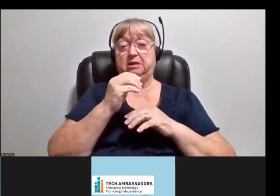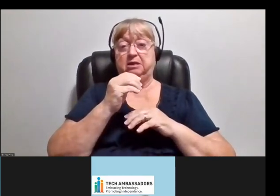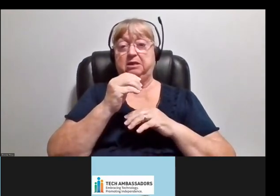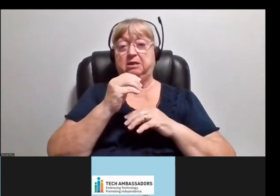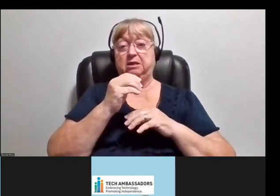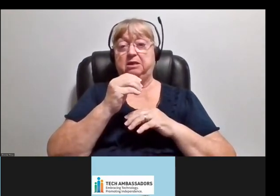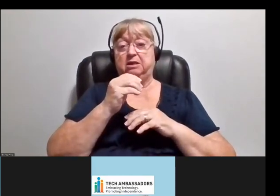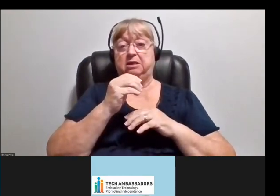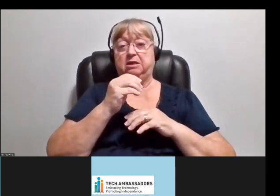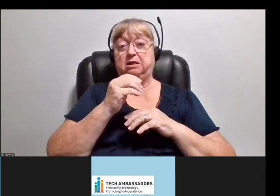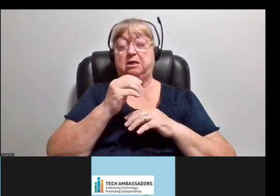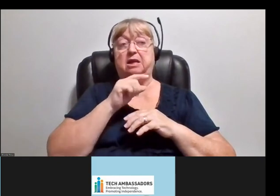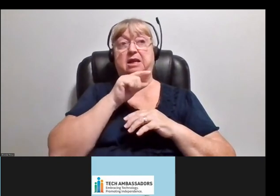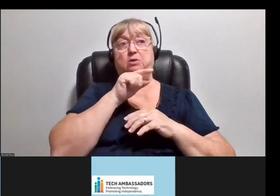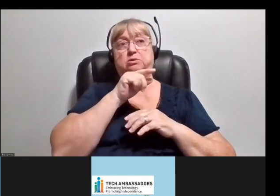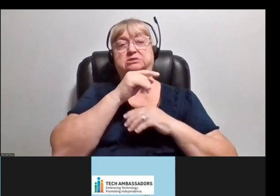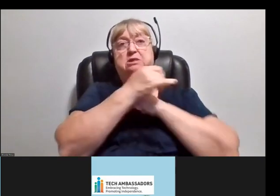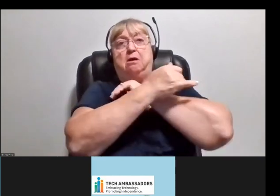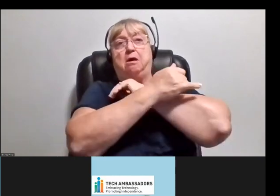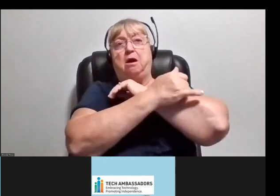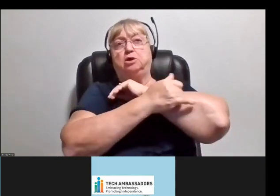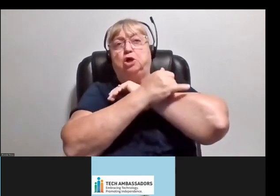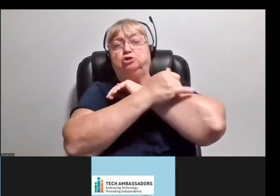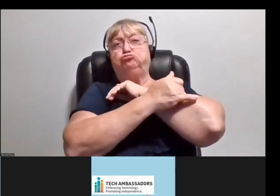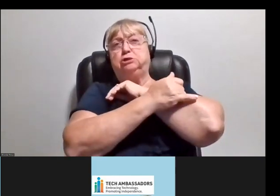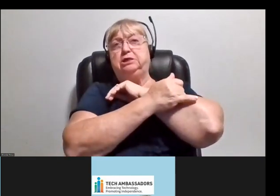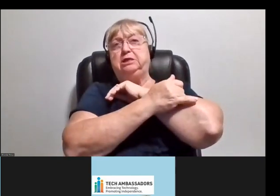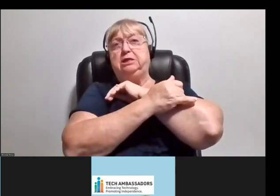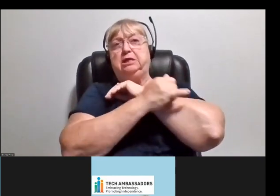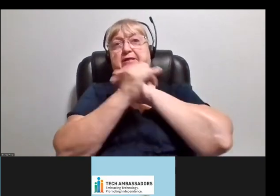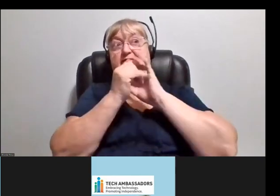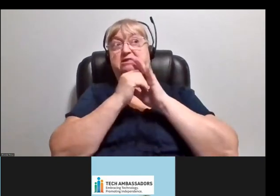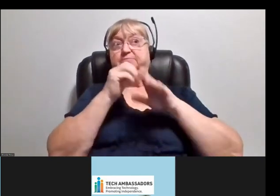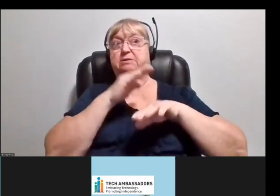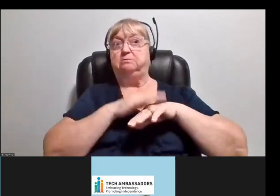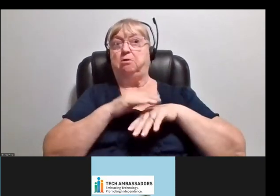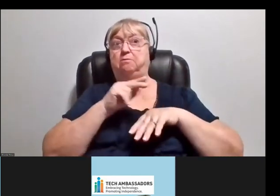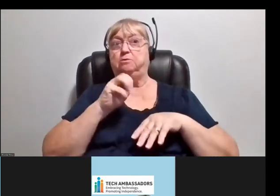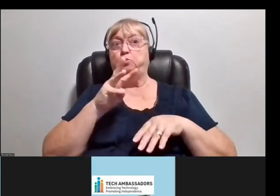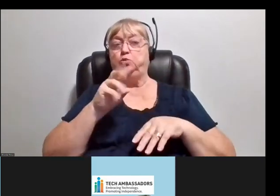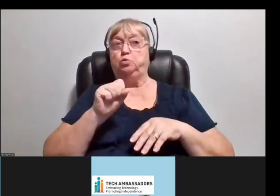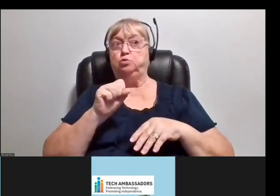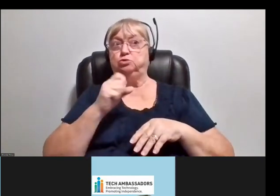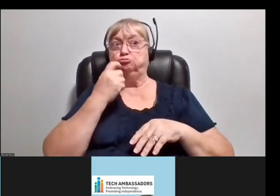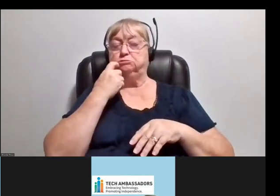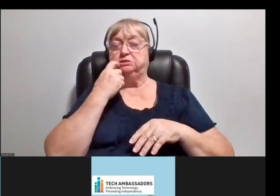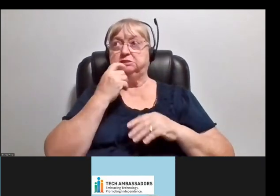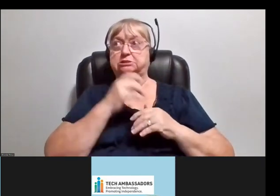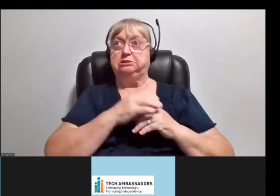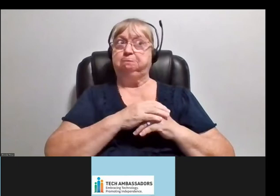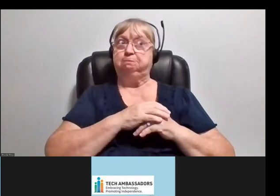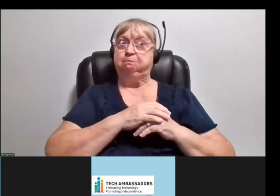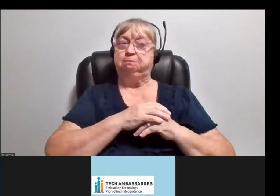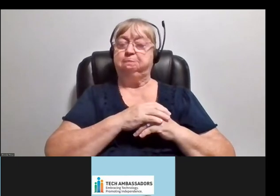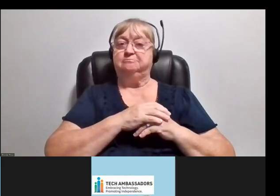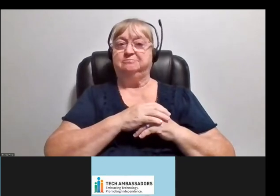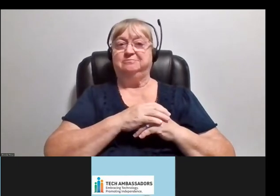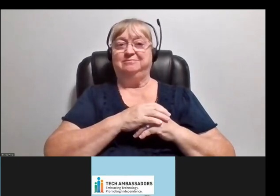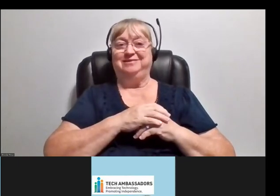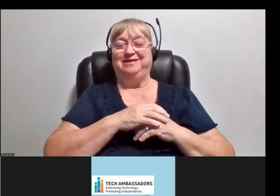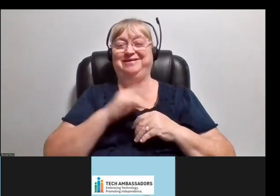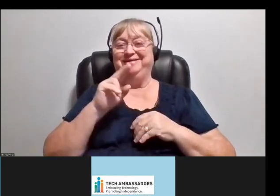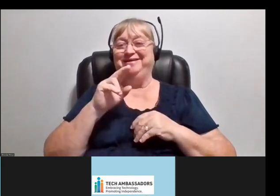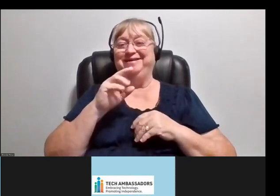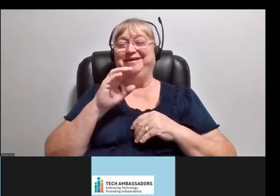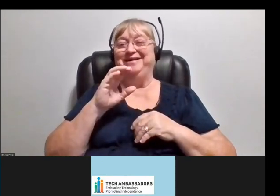were a country that has been in the news lately. I bet we can guess who